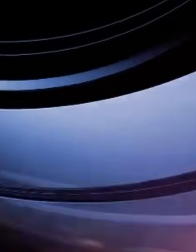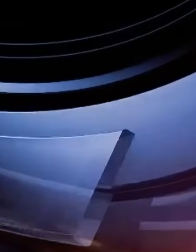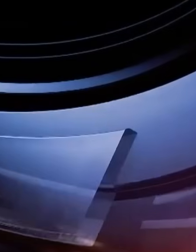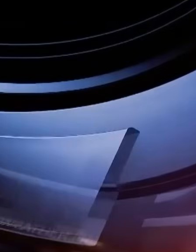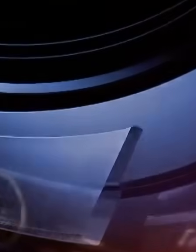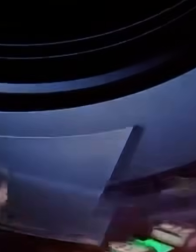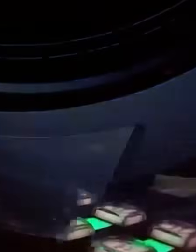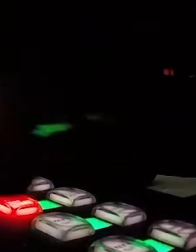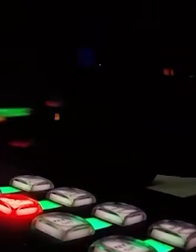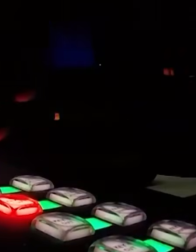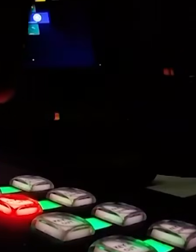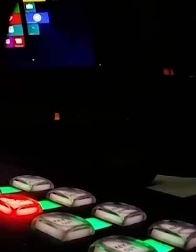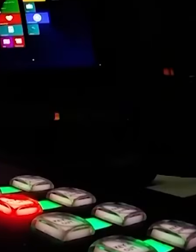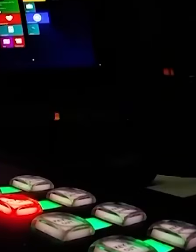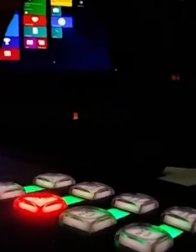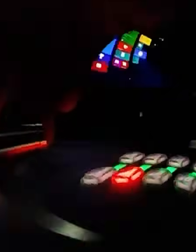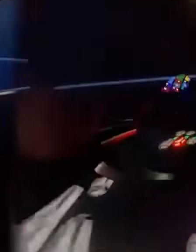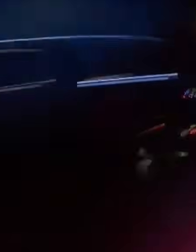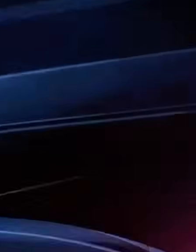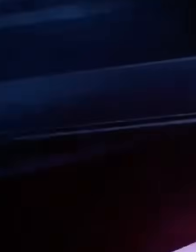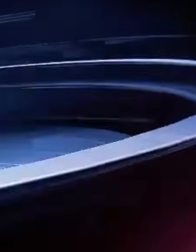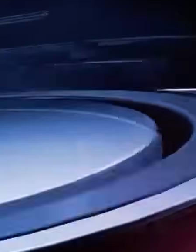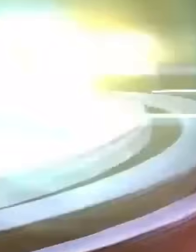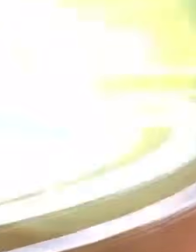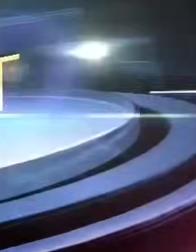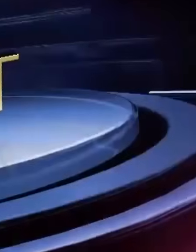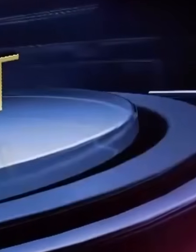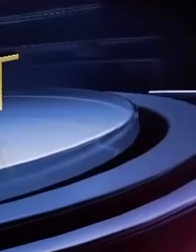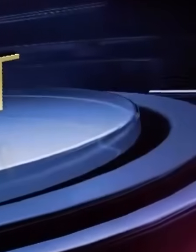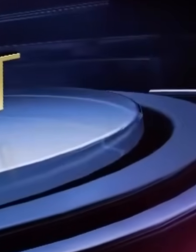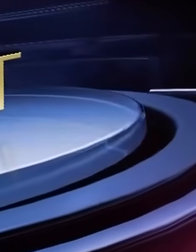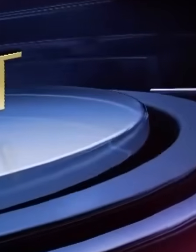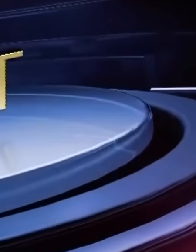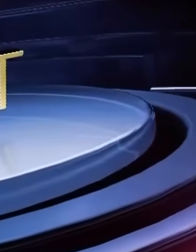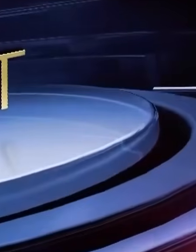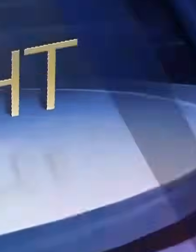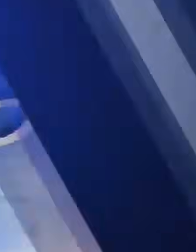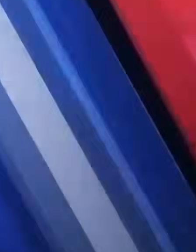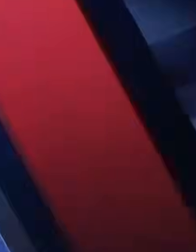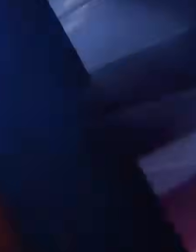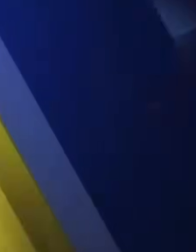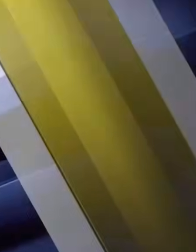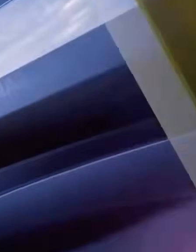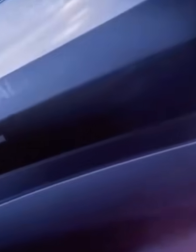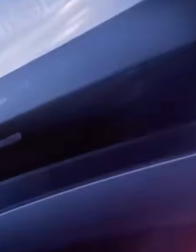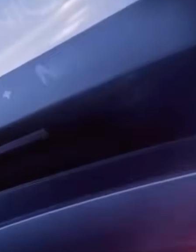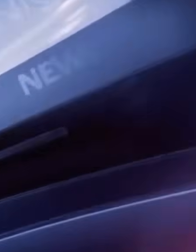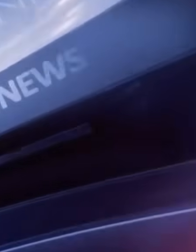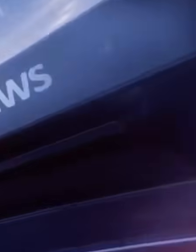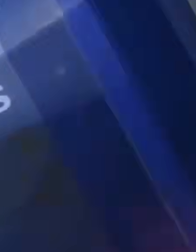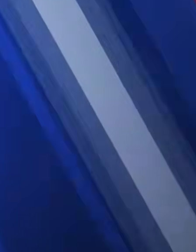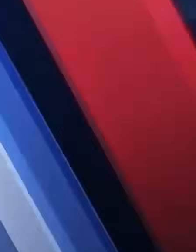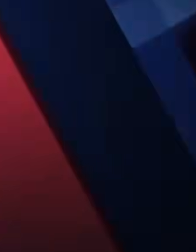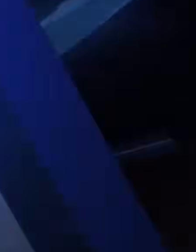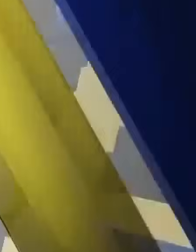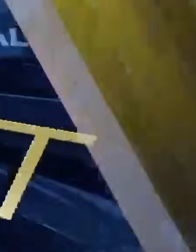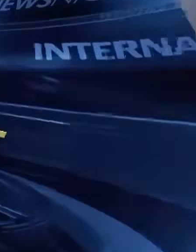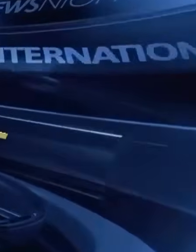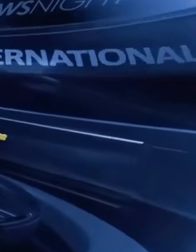Broadcasting from our studios in the Pine St. Michael, this is CBC NewsNight, starting now.